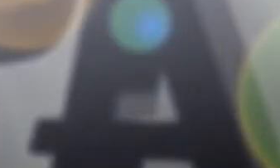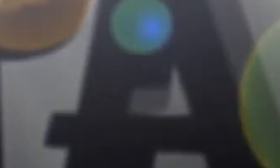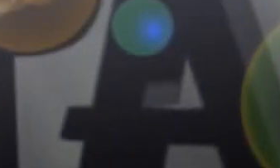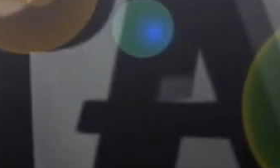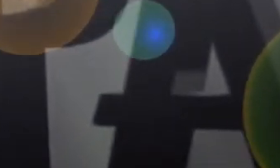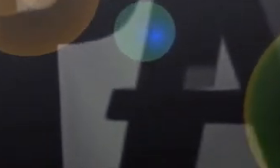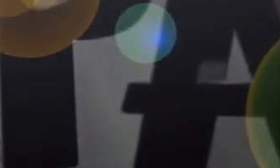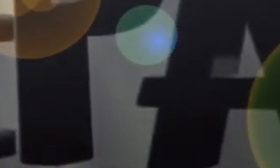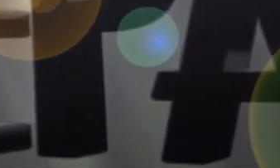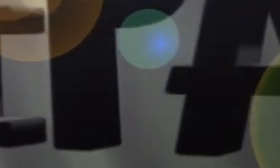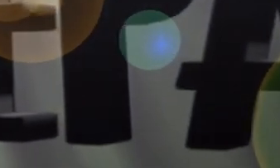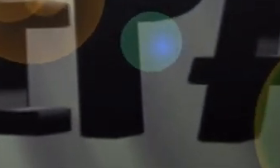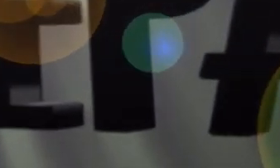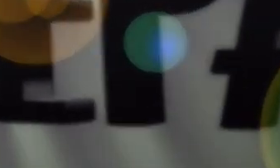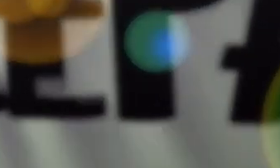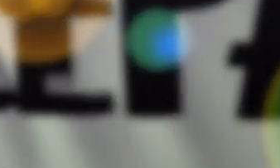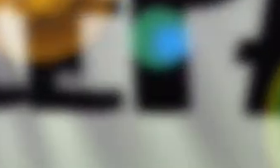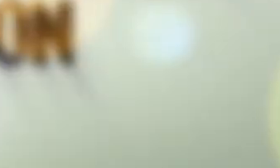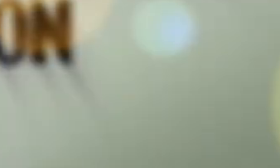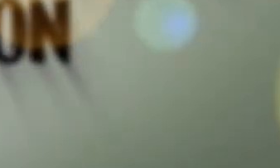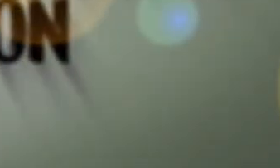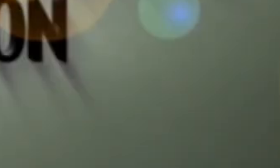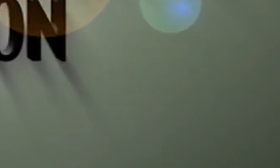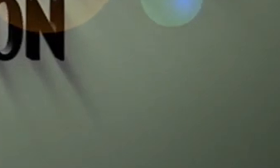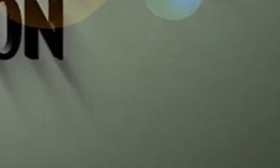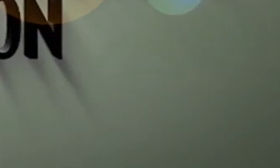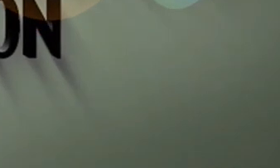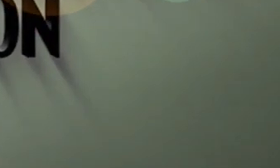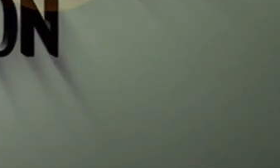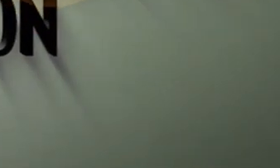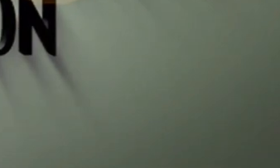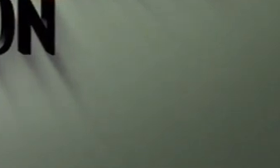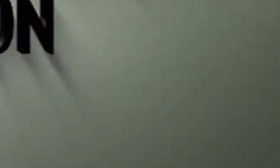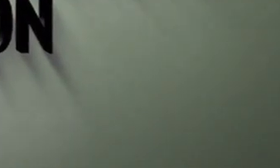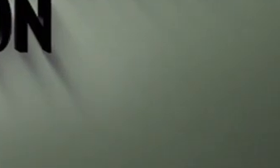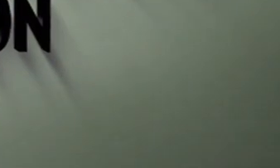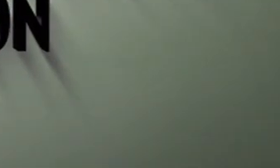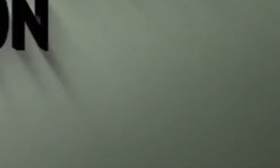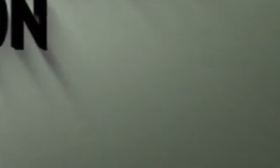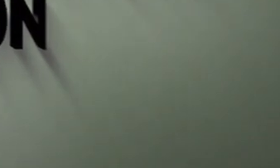Thank you.